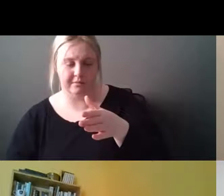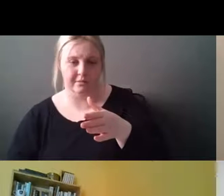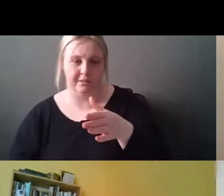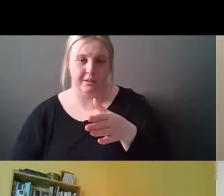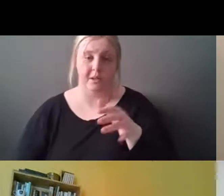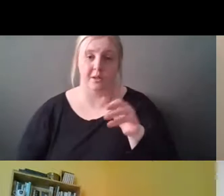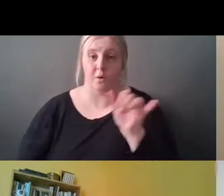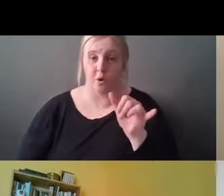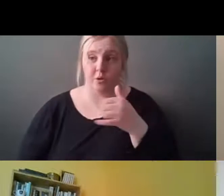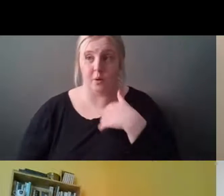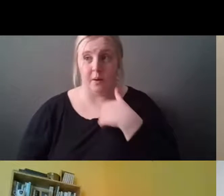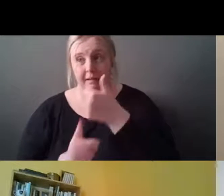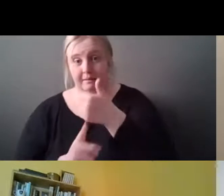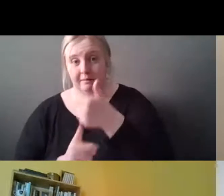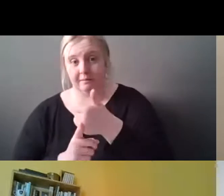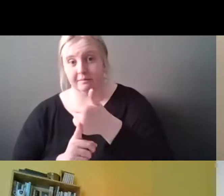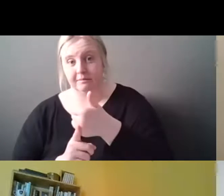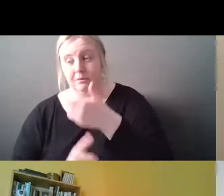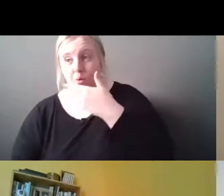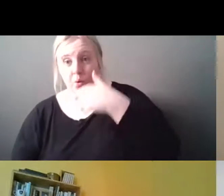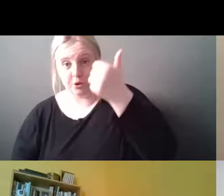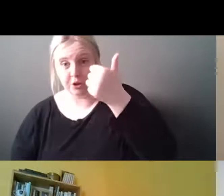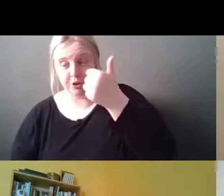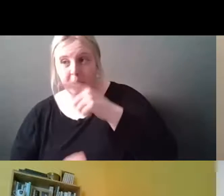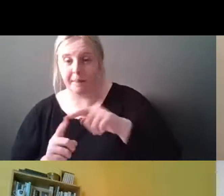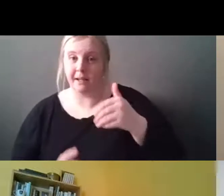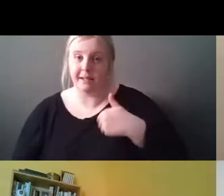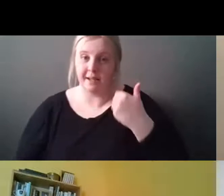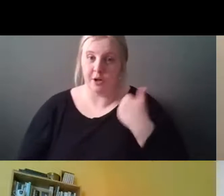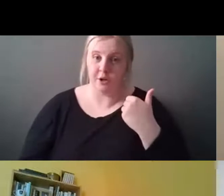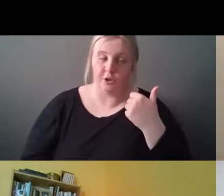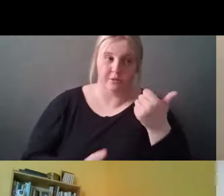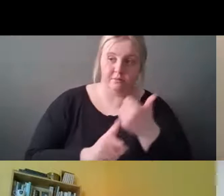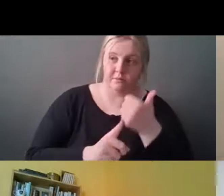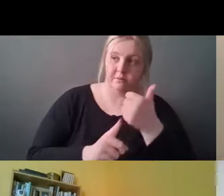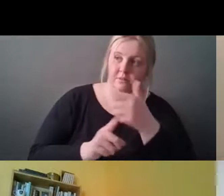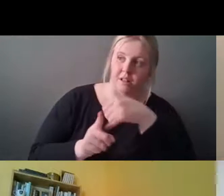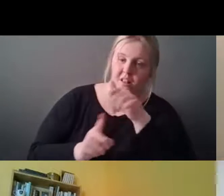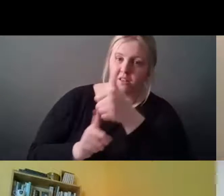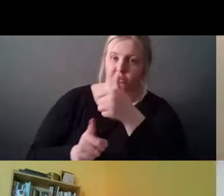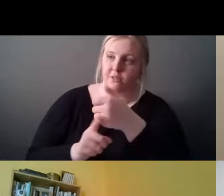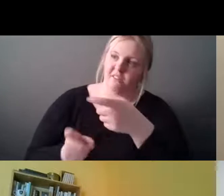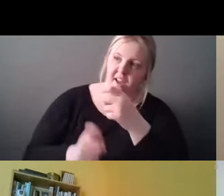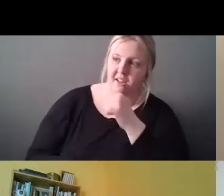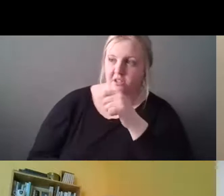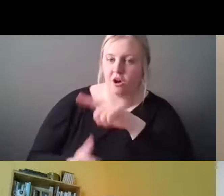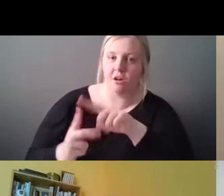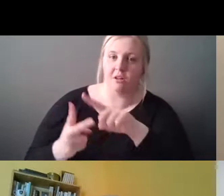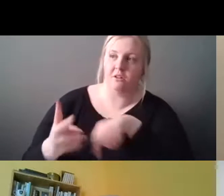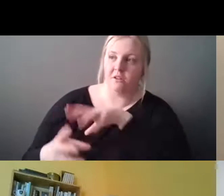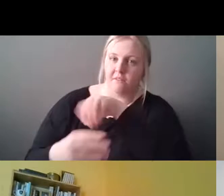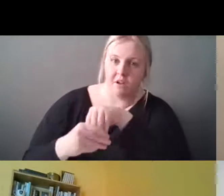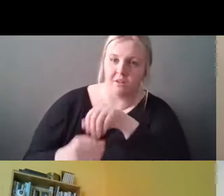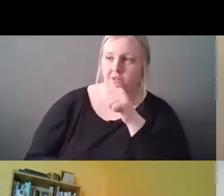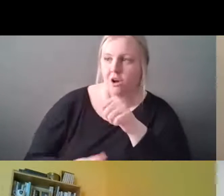older adults who were being bullied by younger adults because they weren't as fast or they weren't engaging in the behaviors as